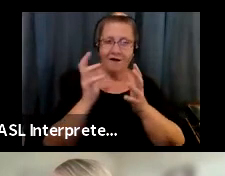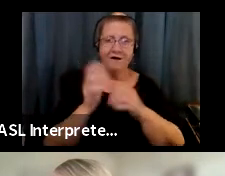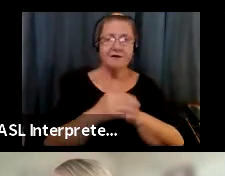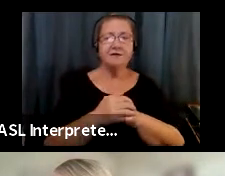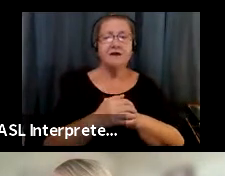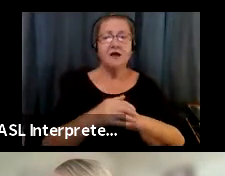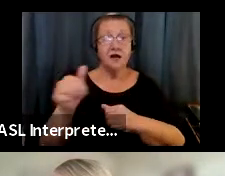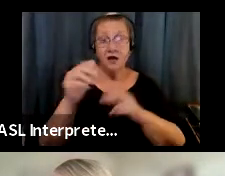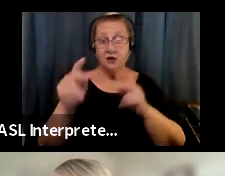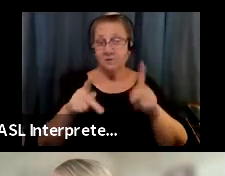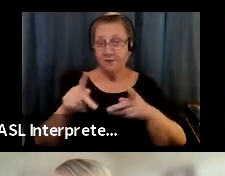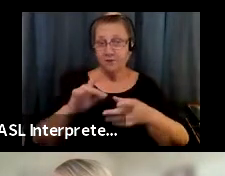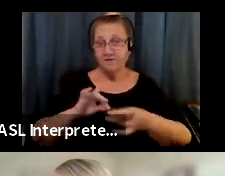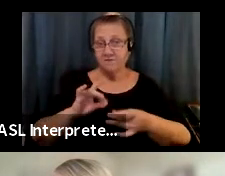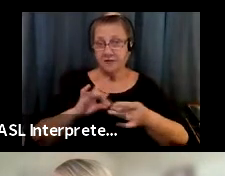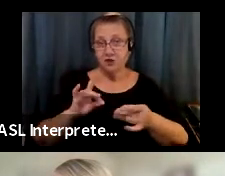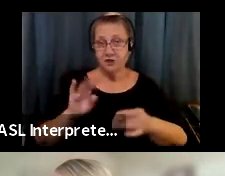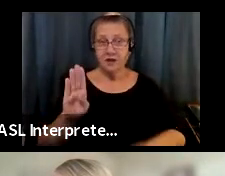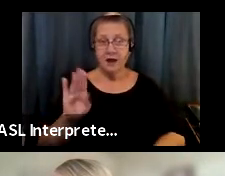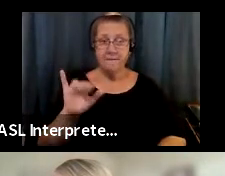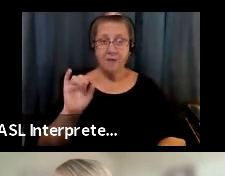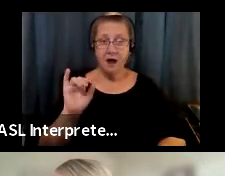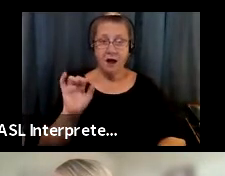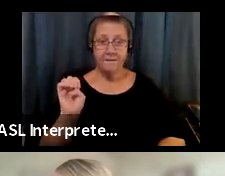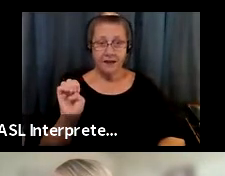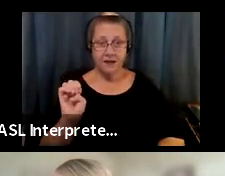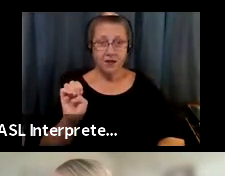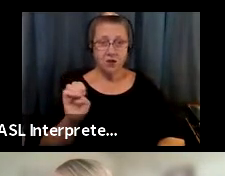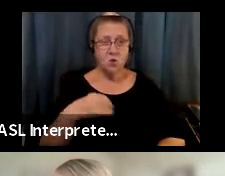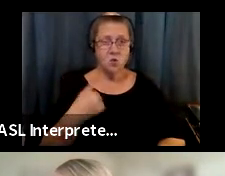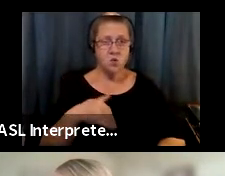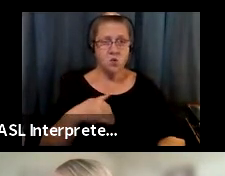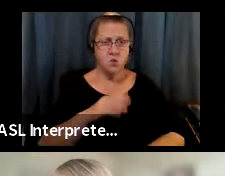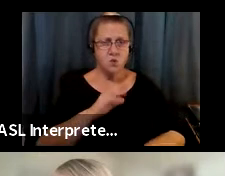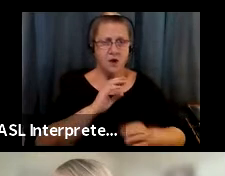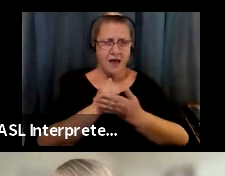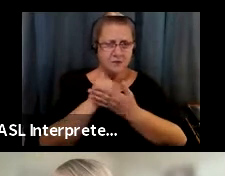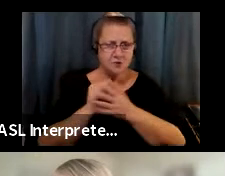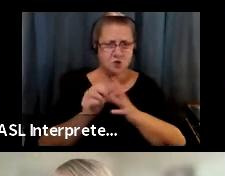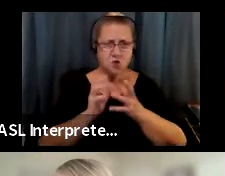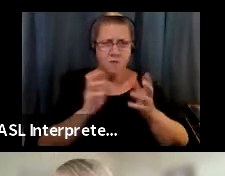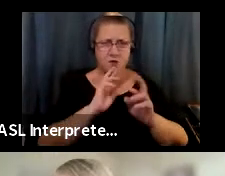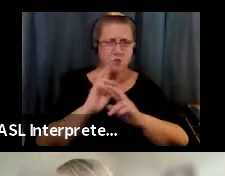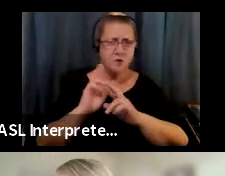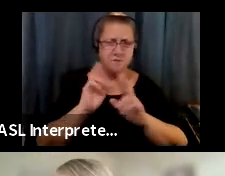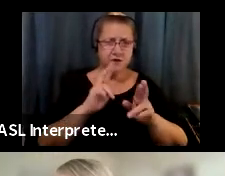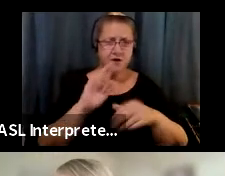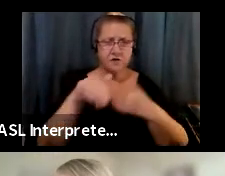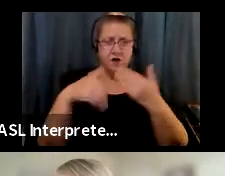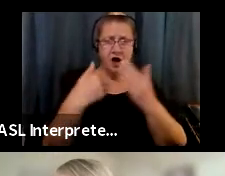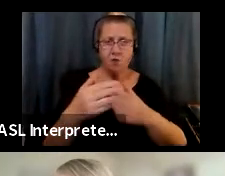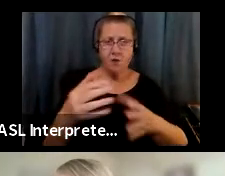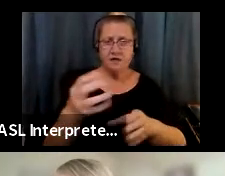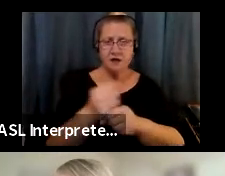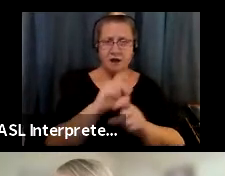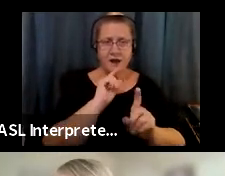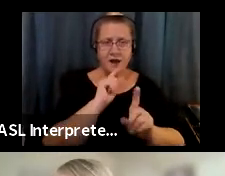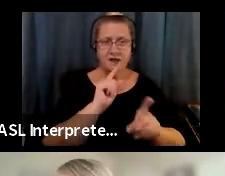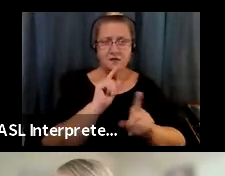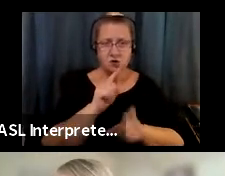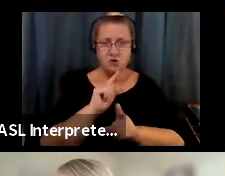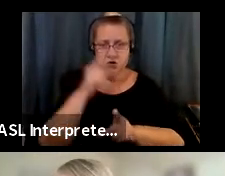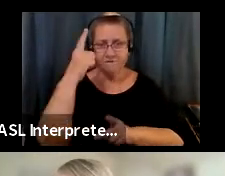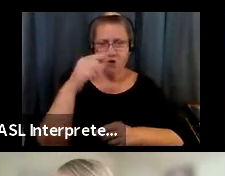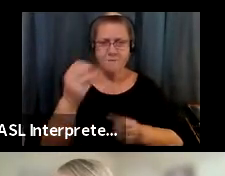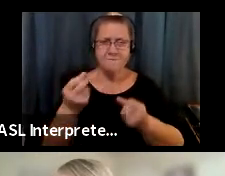others have mentioned, Bobby was incredibly responsive and always did the work to get timely answers to our many,